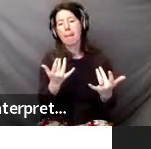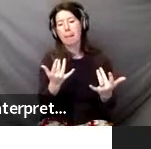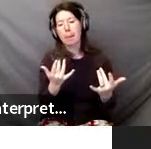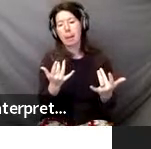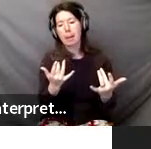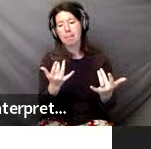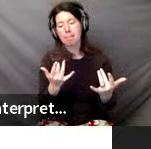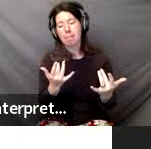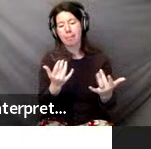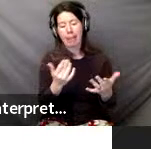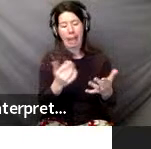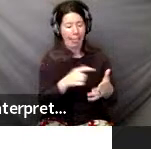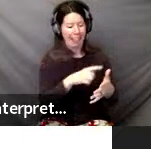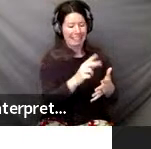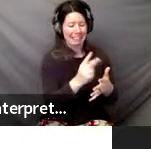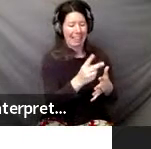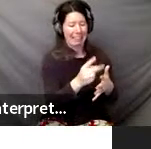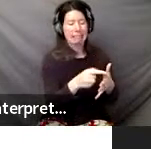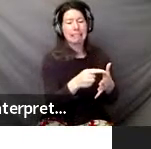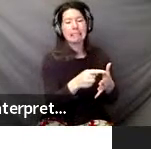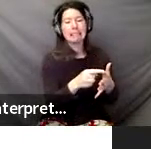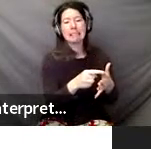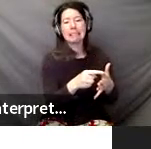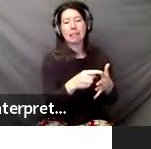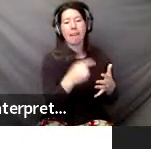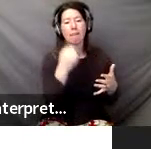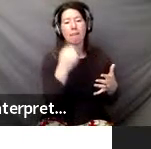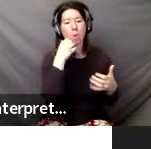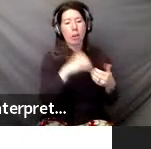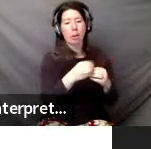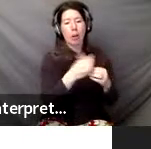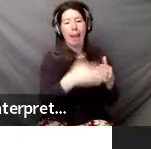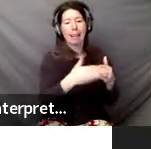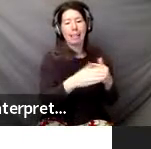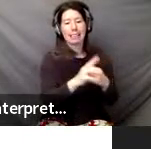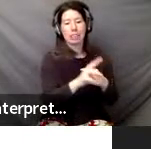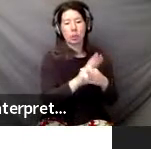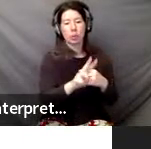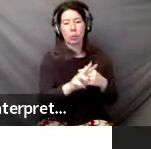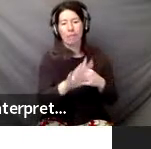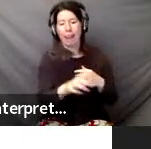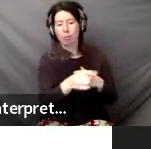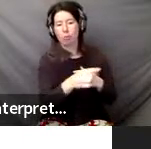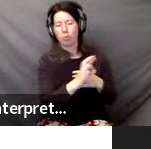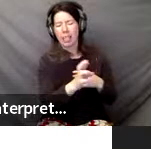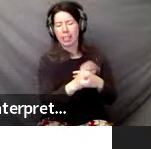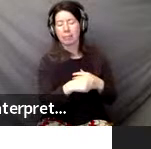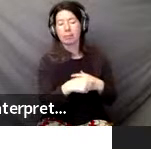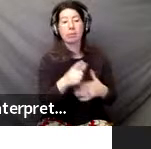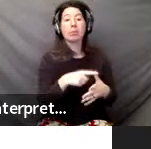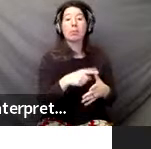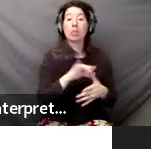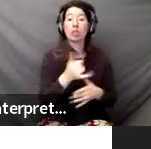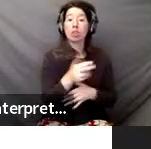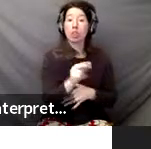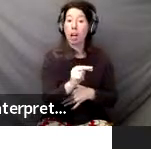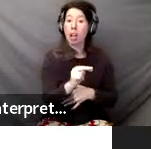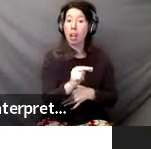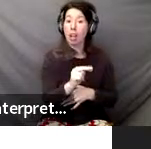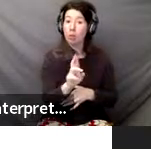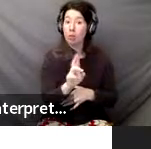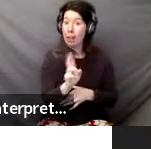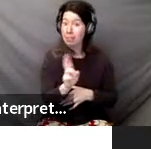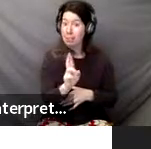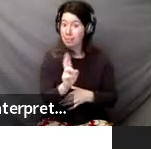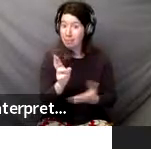next up will be phone number ending in 6225. So just be ready. John, it looks like we're